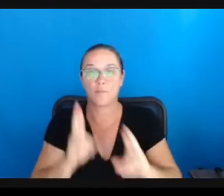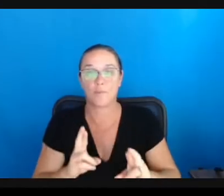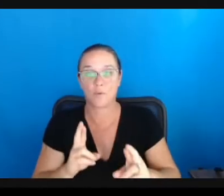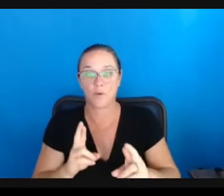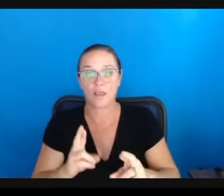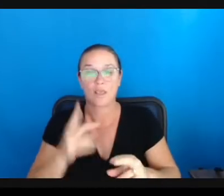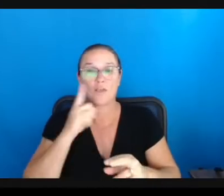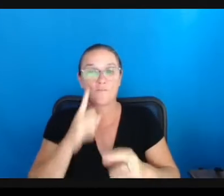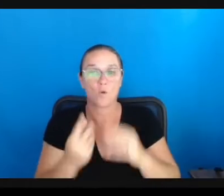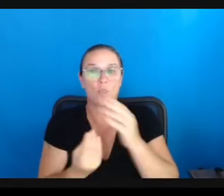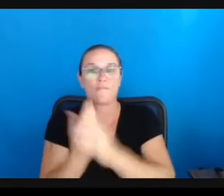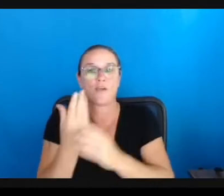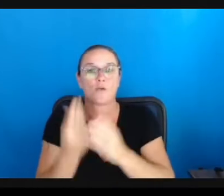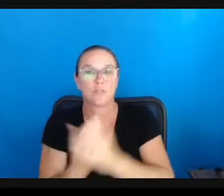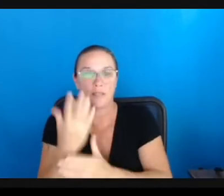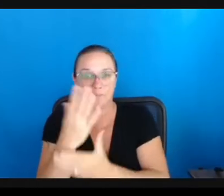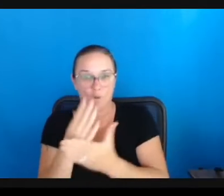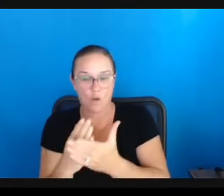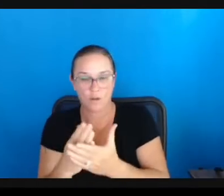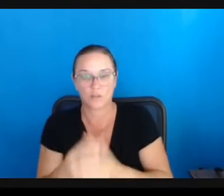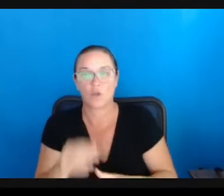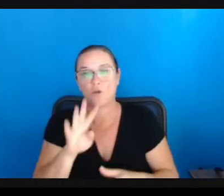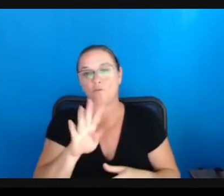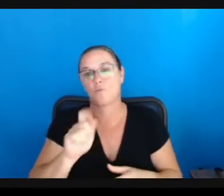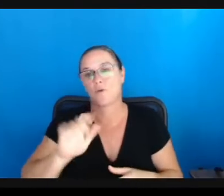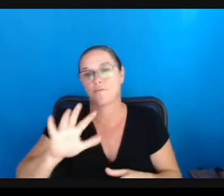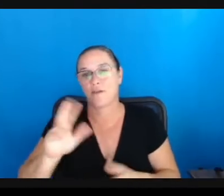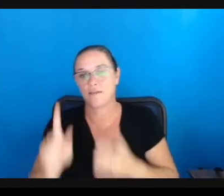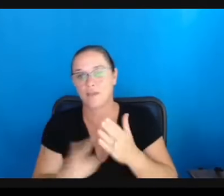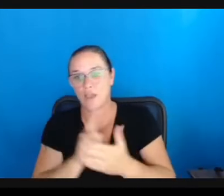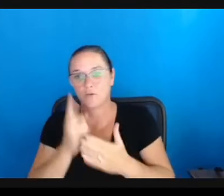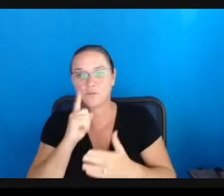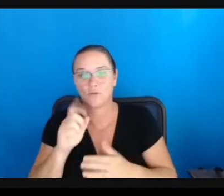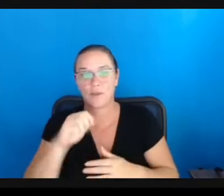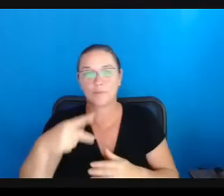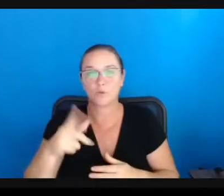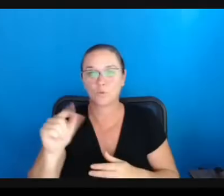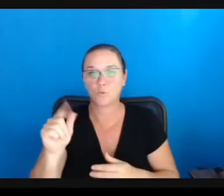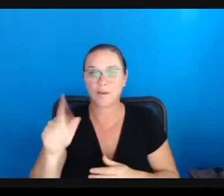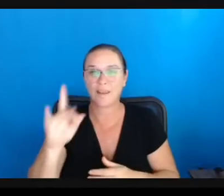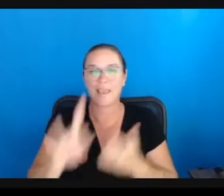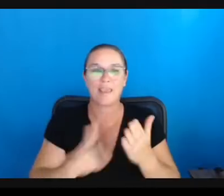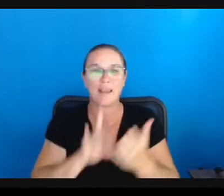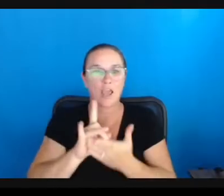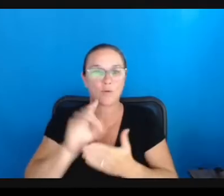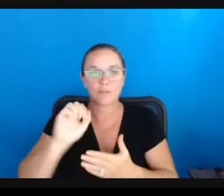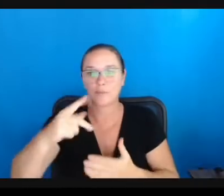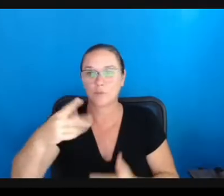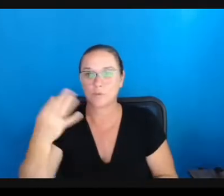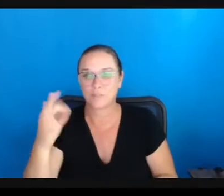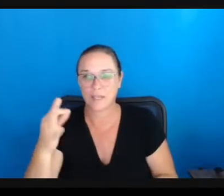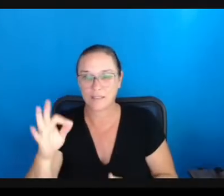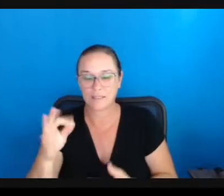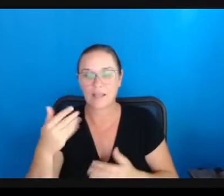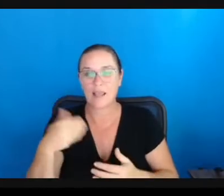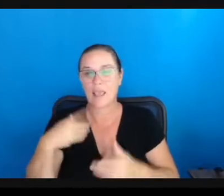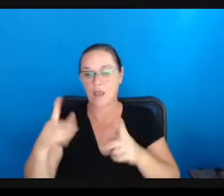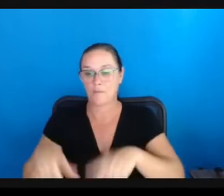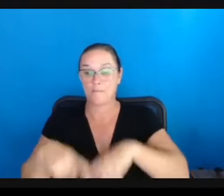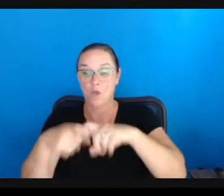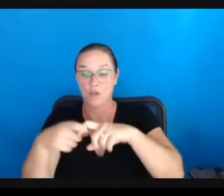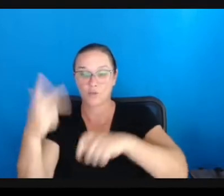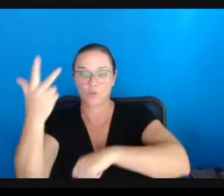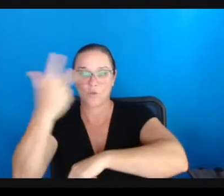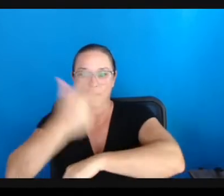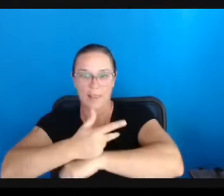the fountaining phases. So 4.5 hours for episode 20, 8 hours for episode 19, with a 3-day pause in between